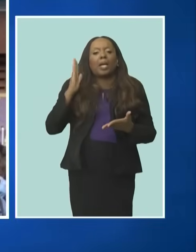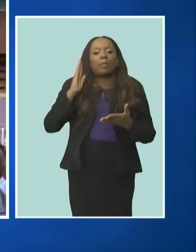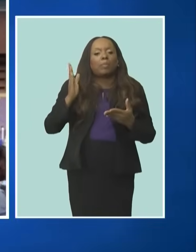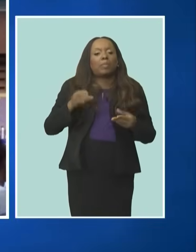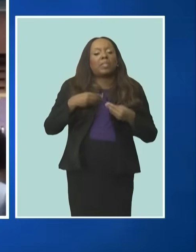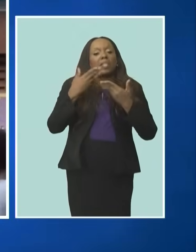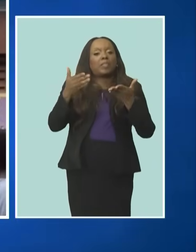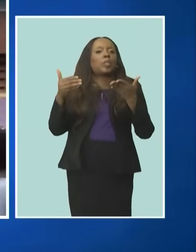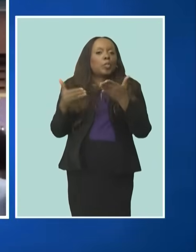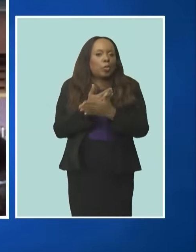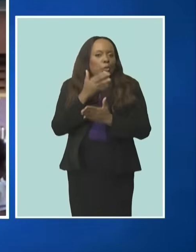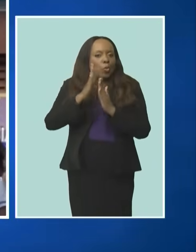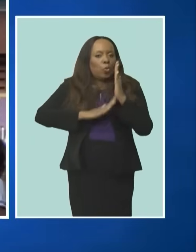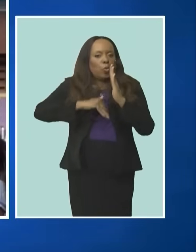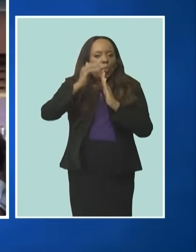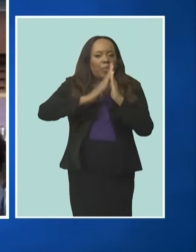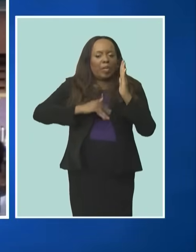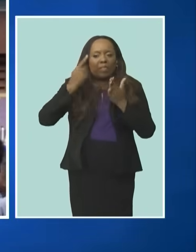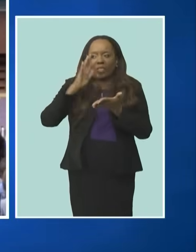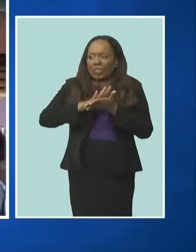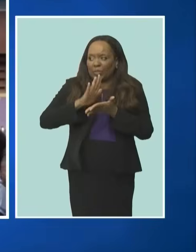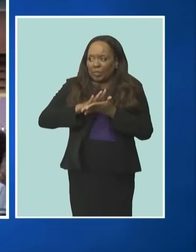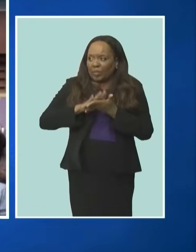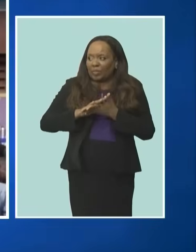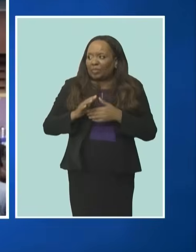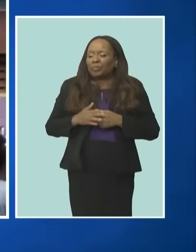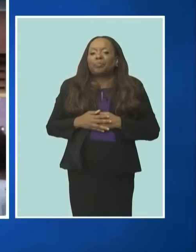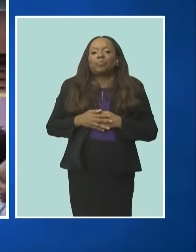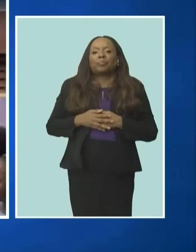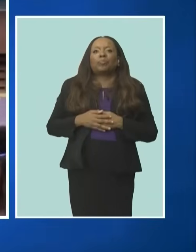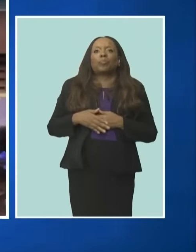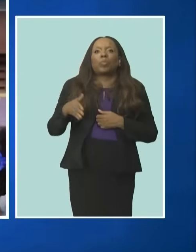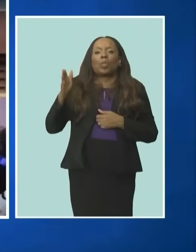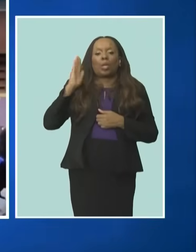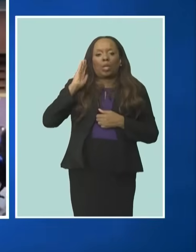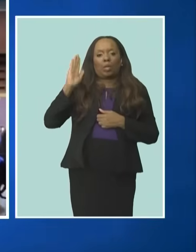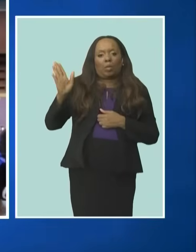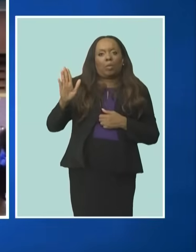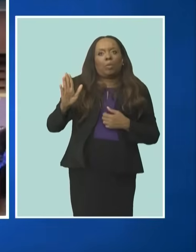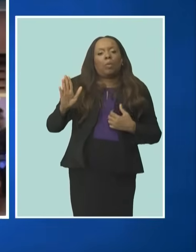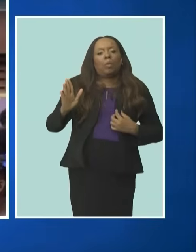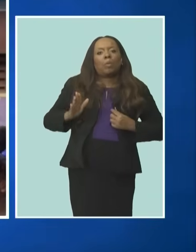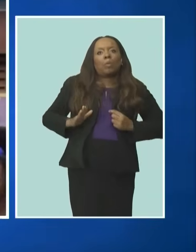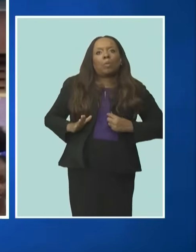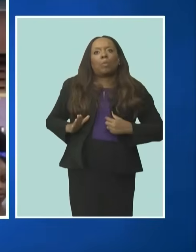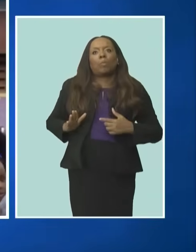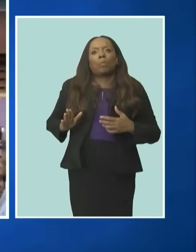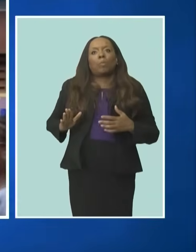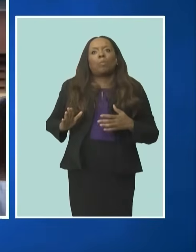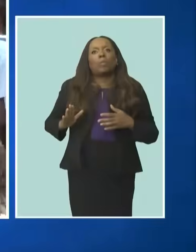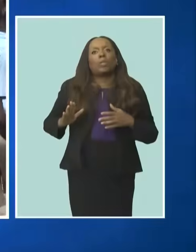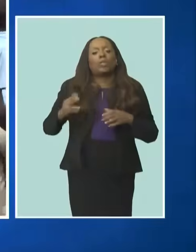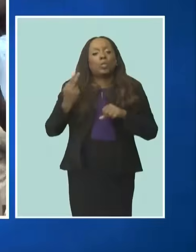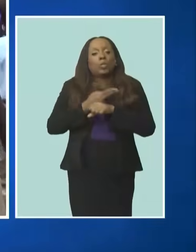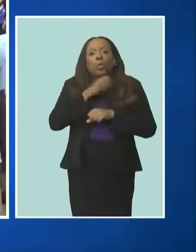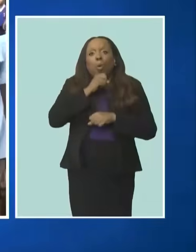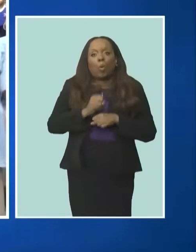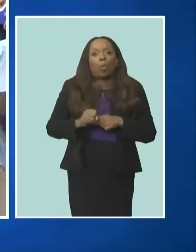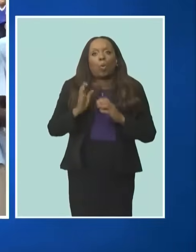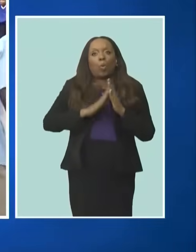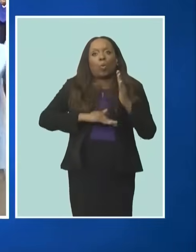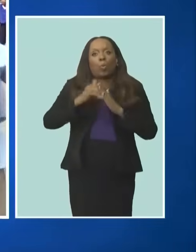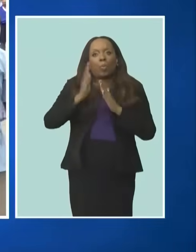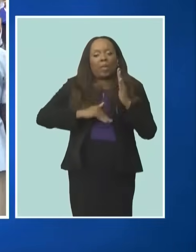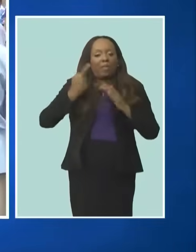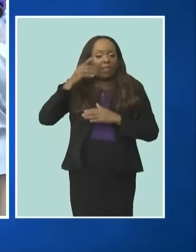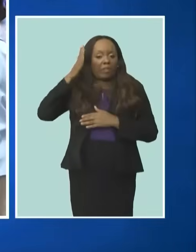for the school. Right? We will then use that unused paint to convert it into something that we can use in the future. The EcoFit Youth